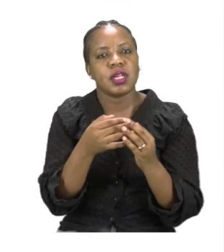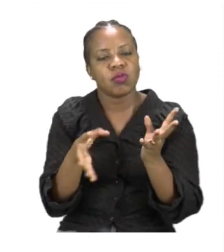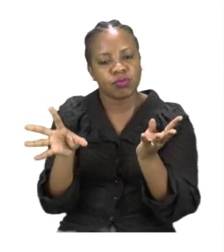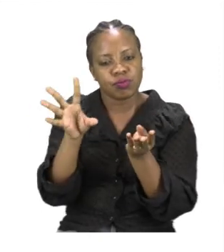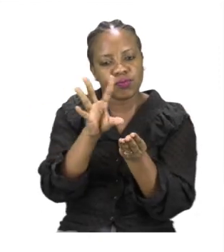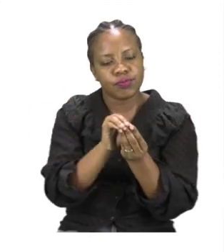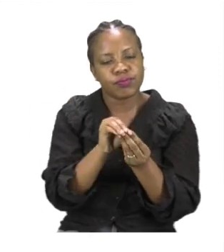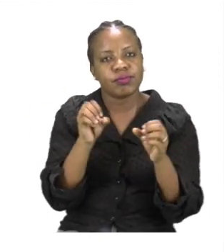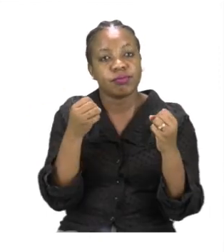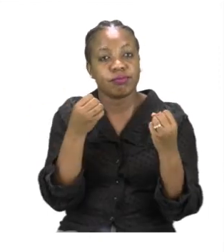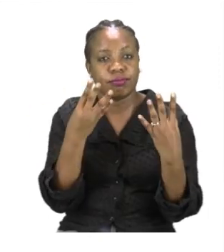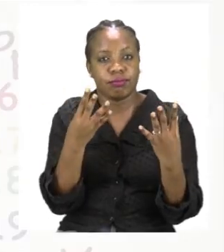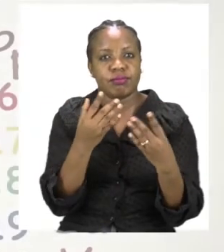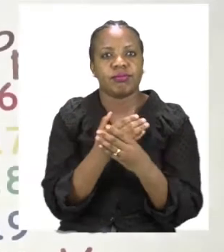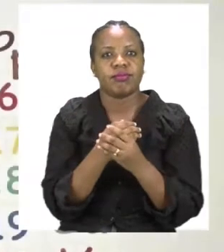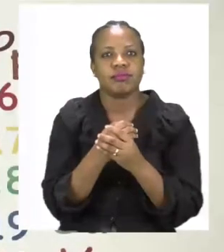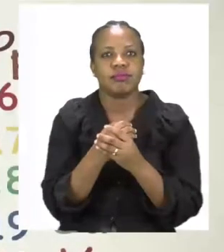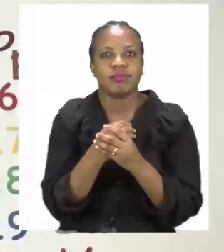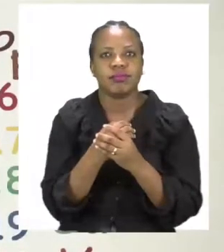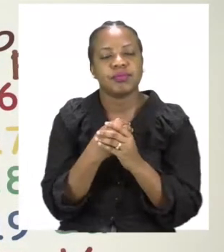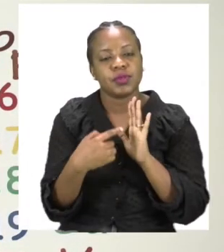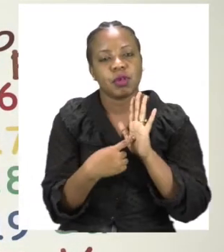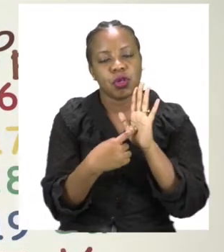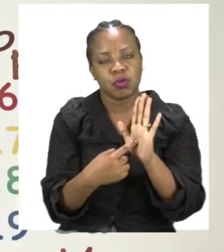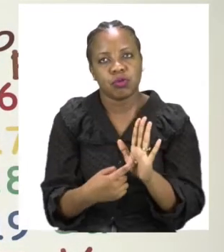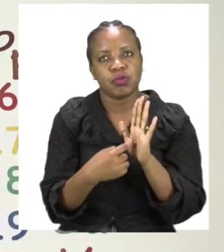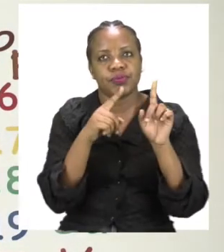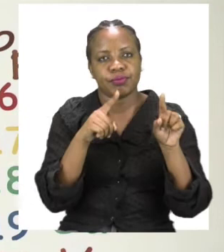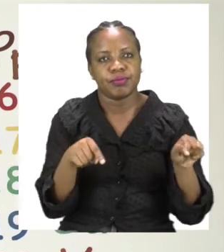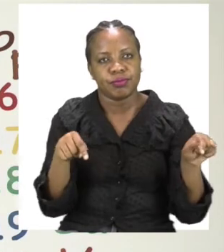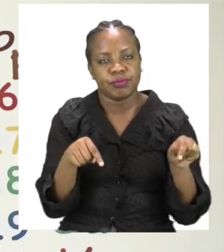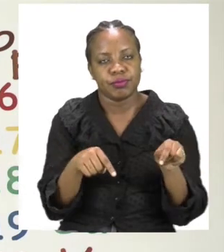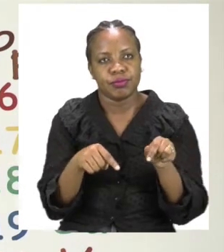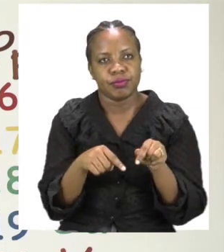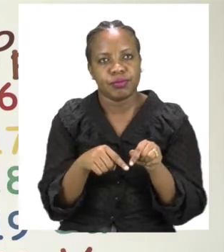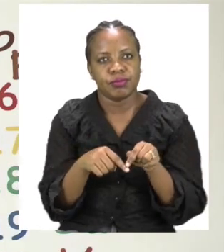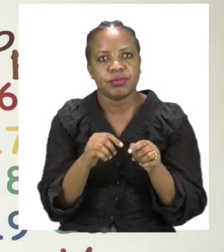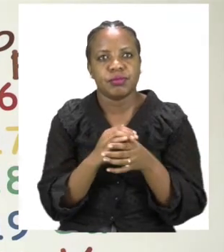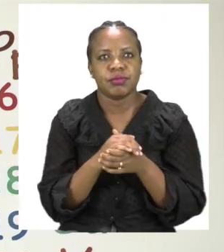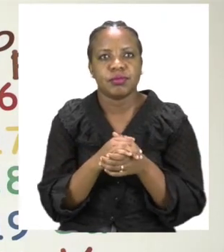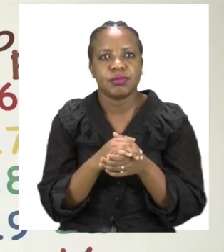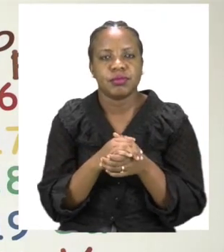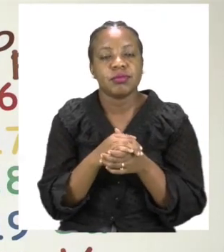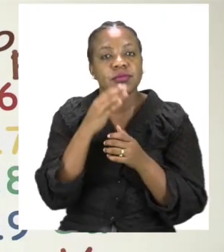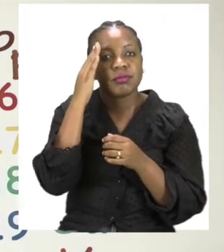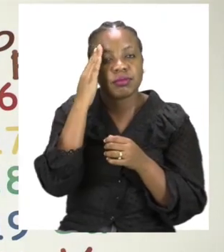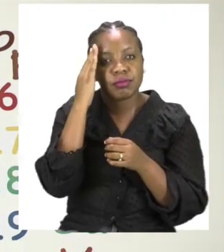let me show you how we are going to do it. So we know that there are